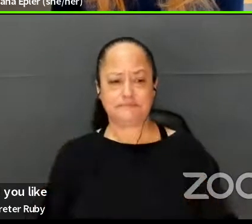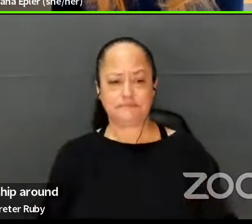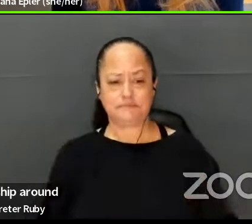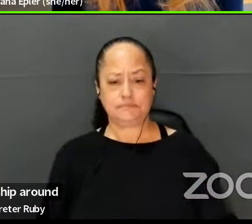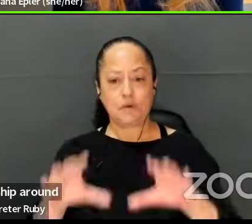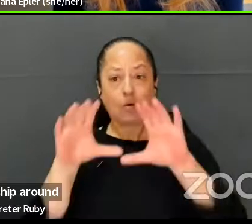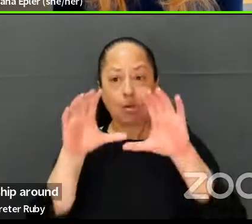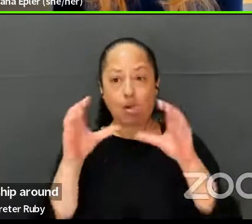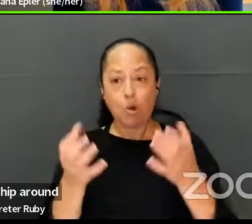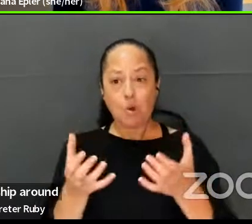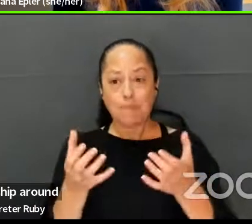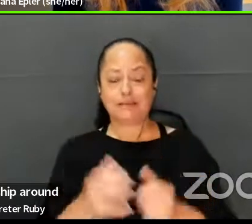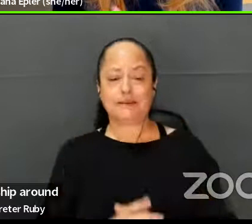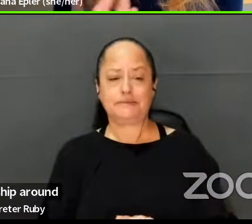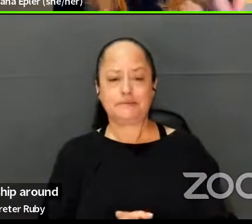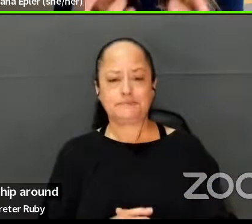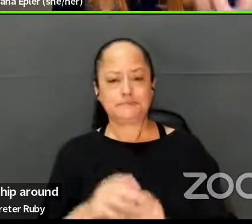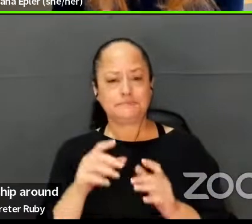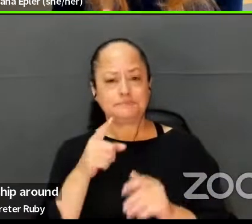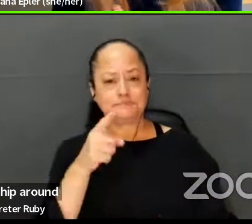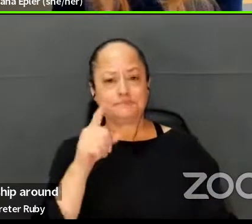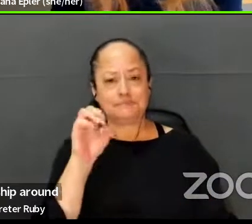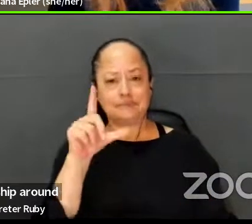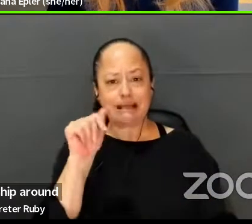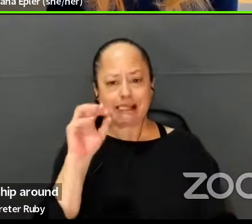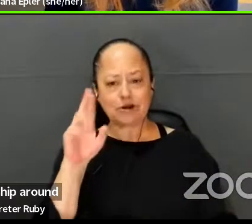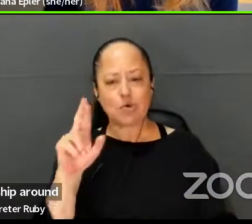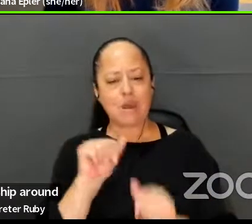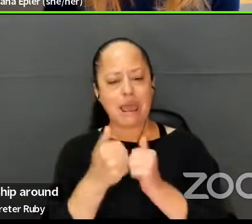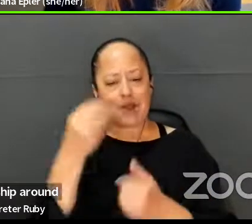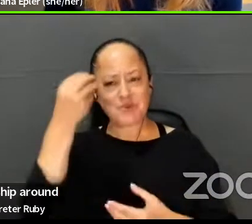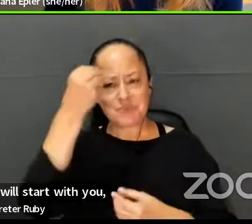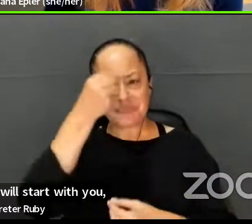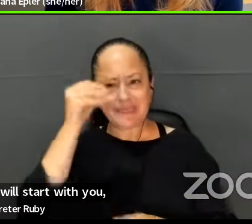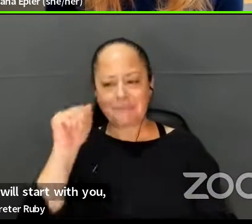globally? And maybe I'll start with you, Eleanor. How do you think about allyship?